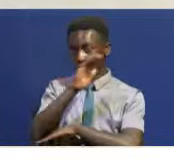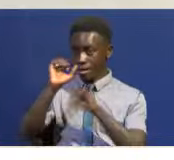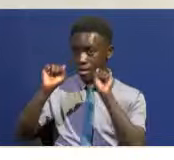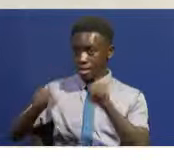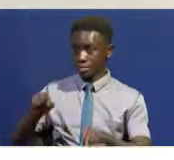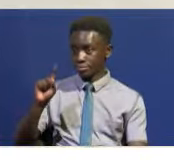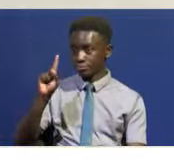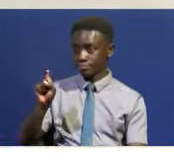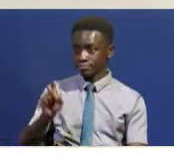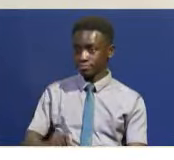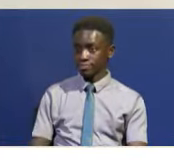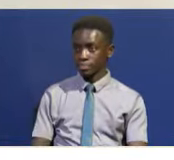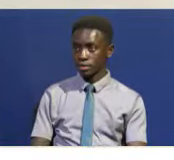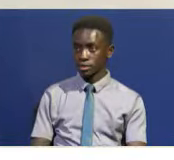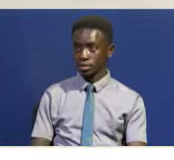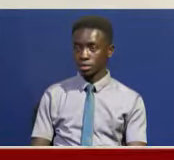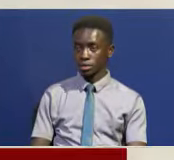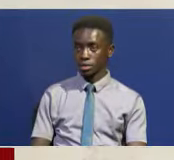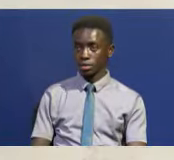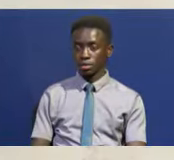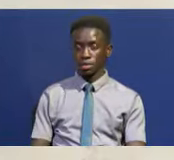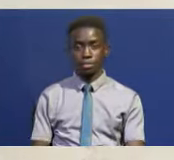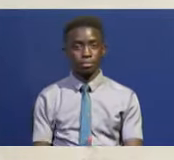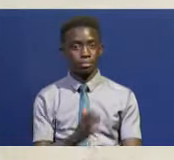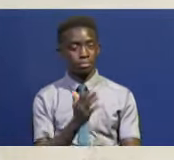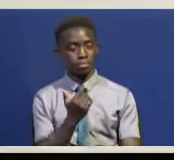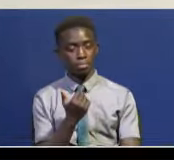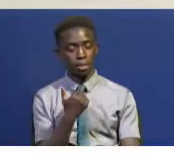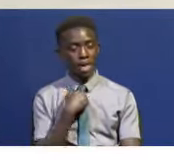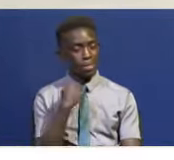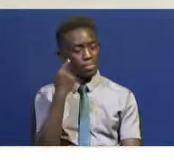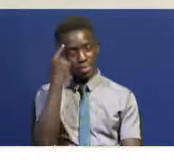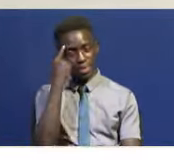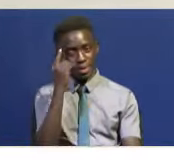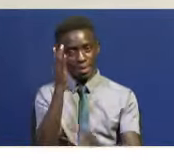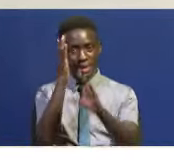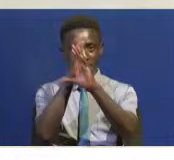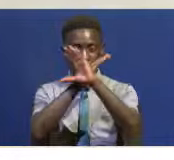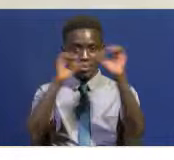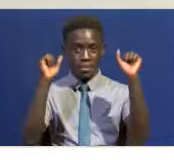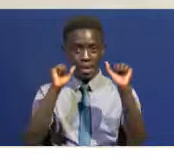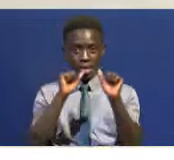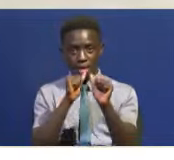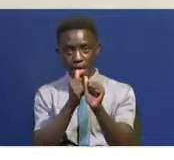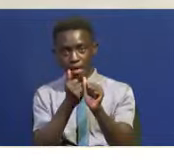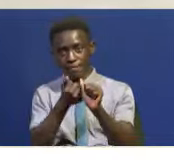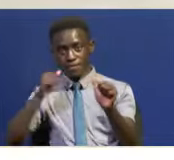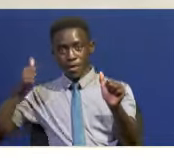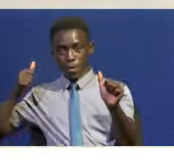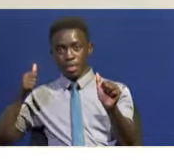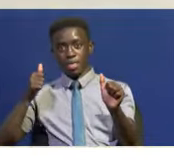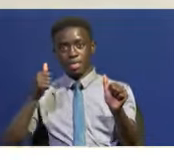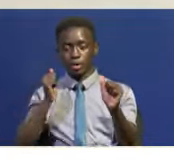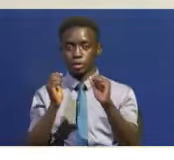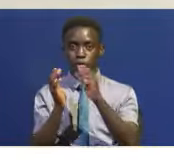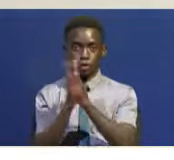I don't think there's a way the president will make a speech and avoid to talk about the economy. If you